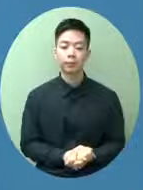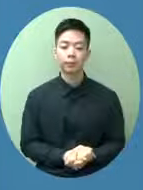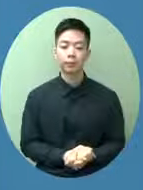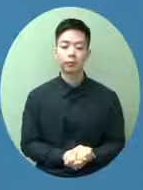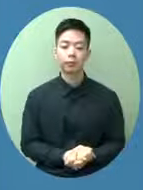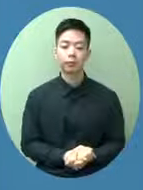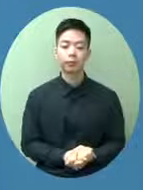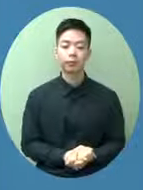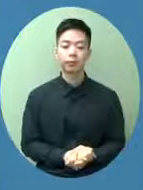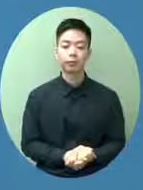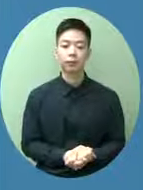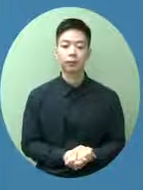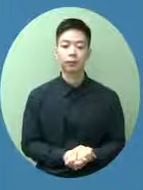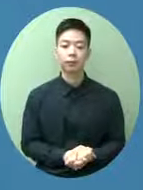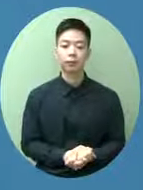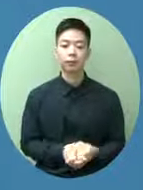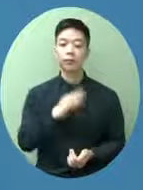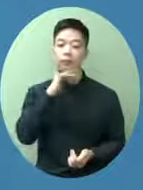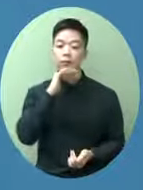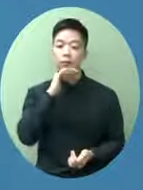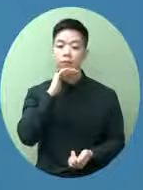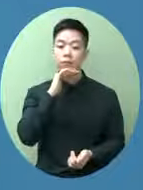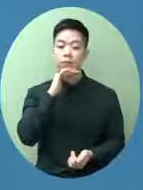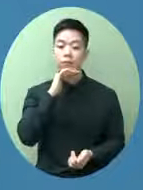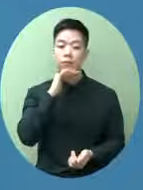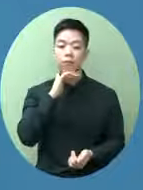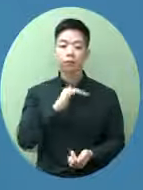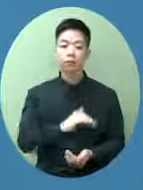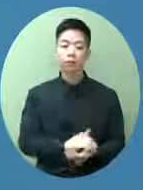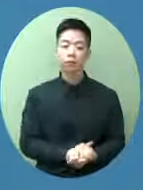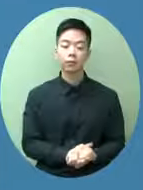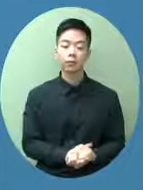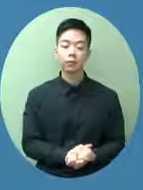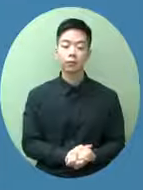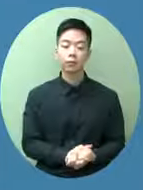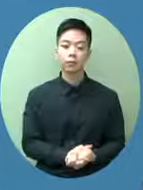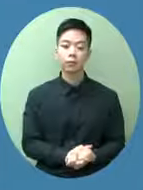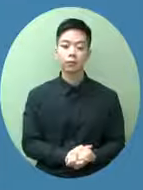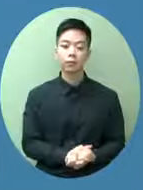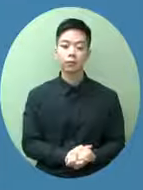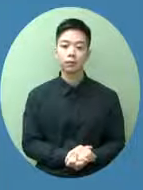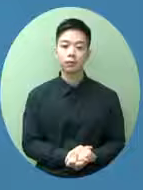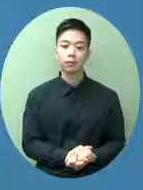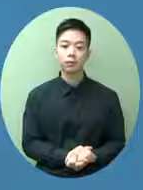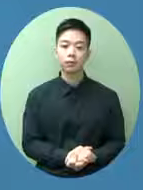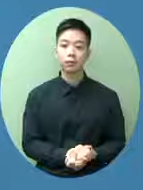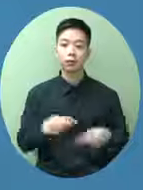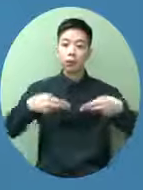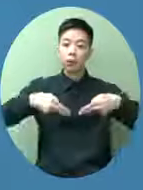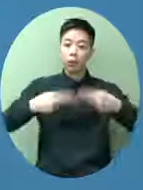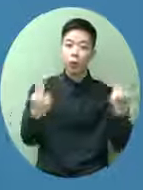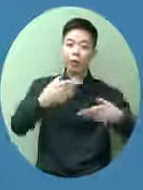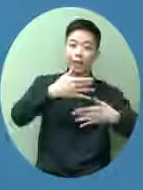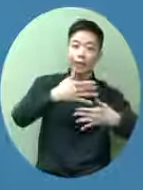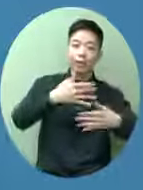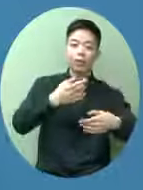how the border will be openwhen I said border will be openthat's a shortcut to addressing the problem